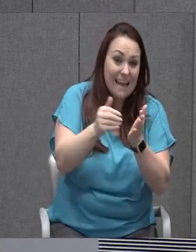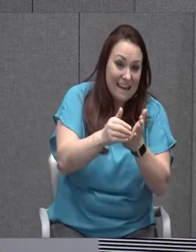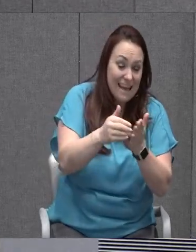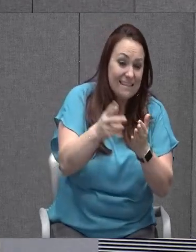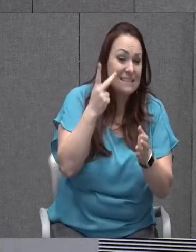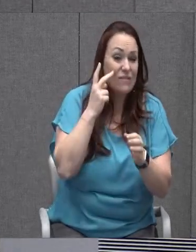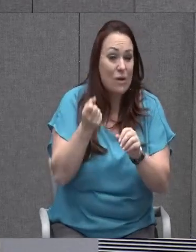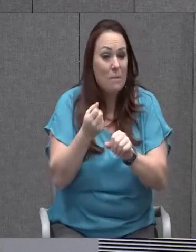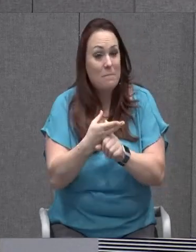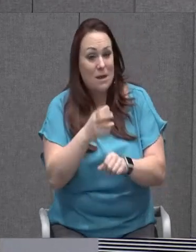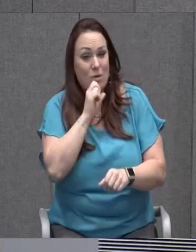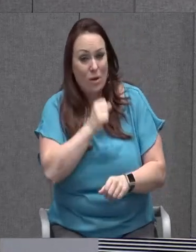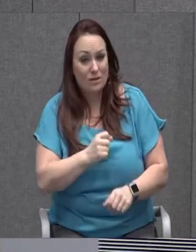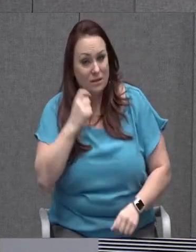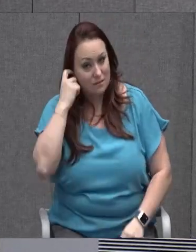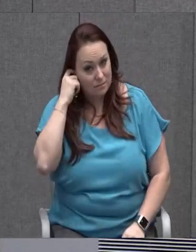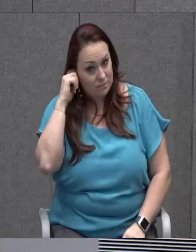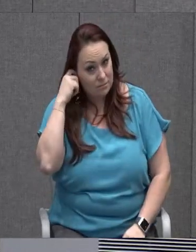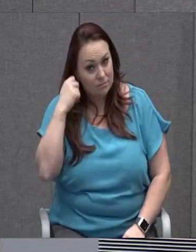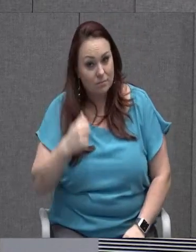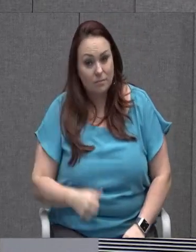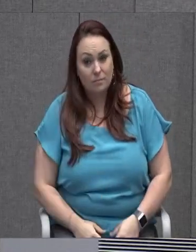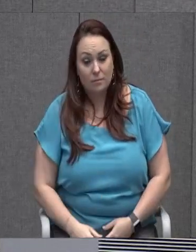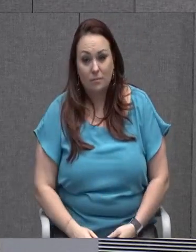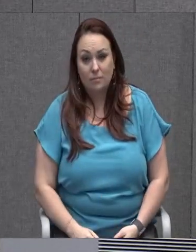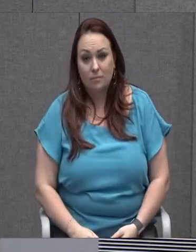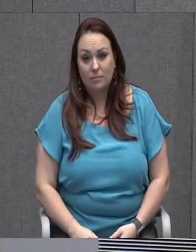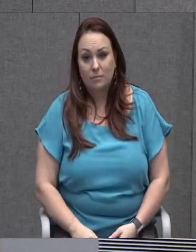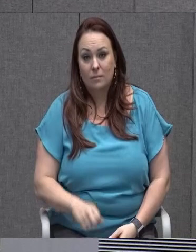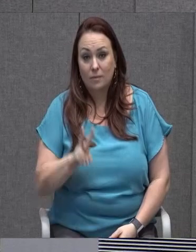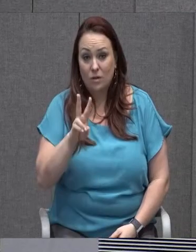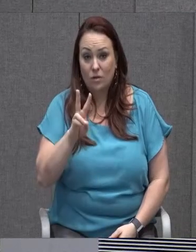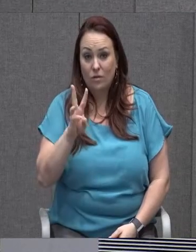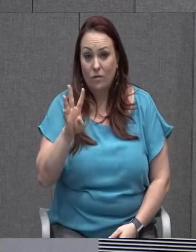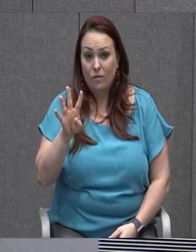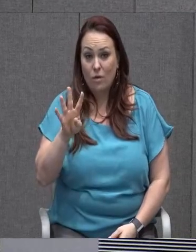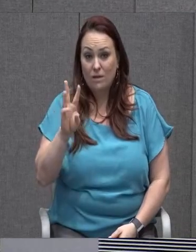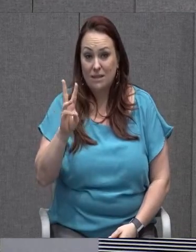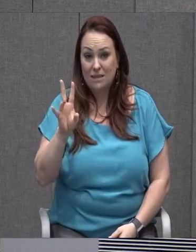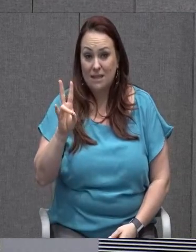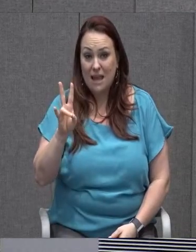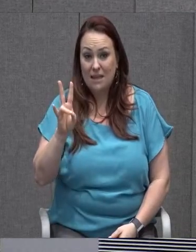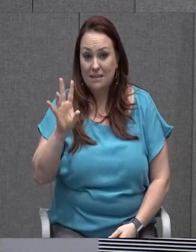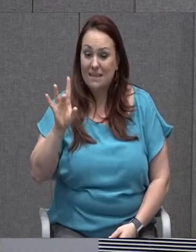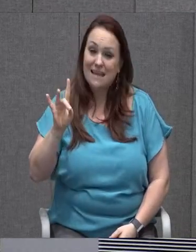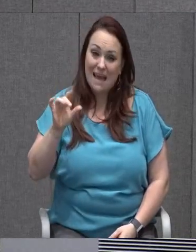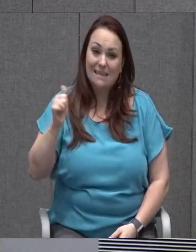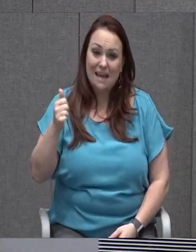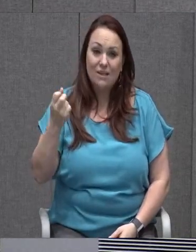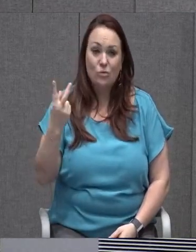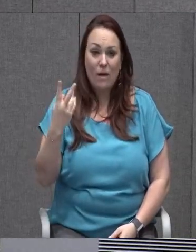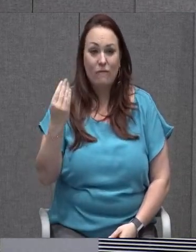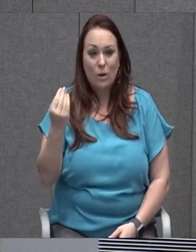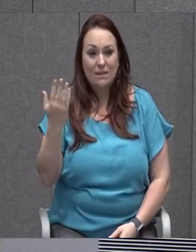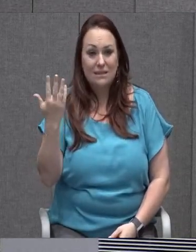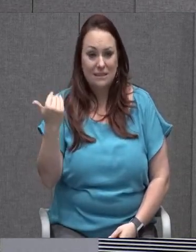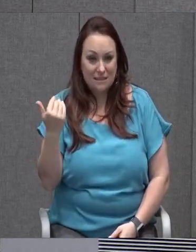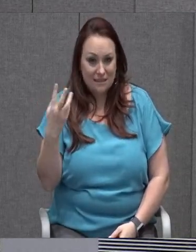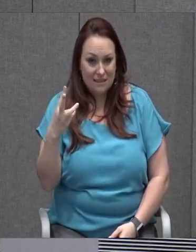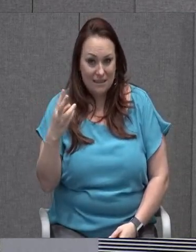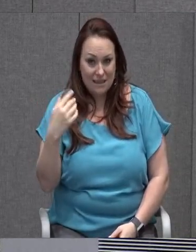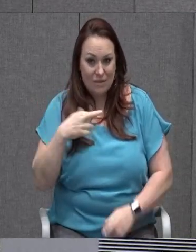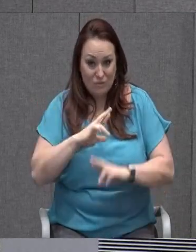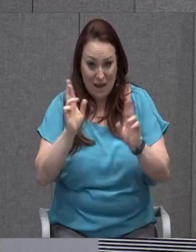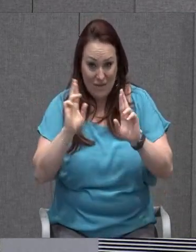old score. 2, 4, 6, 8, 10, 12, 14, 16. 16. Here we go. Oh, man. You can do it. Don't fall